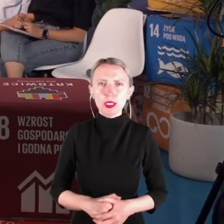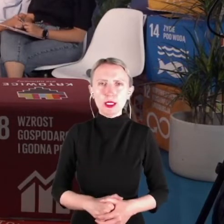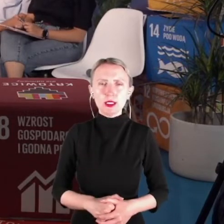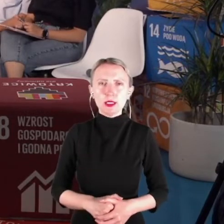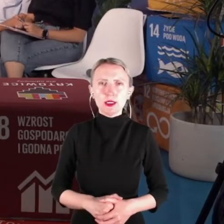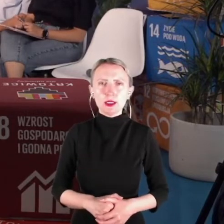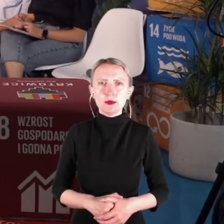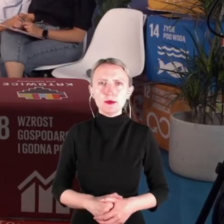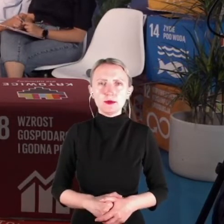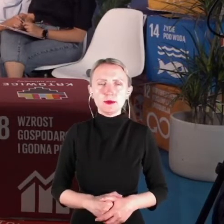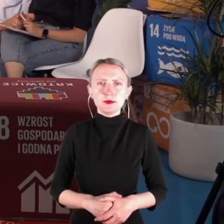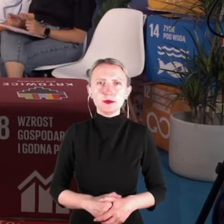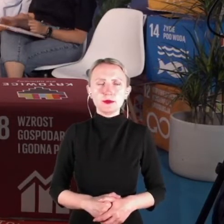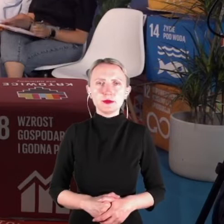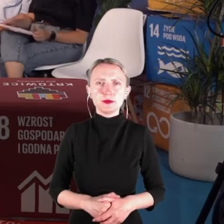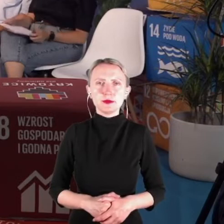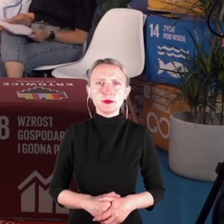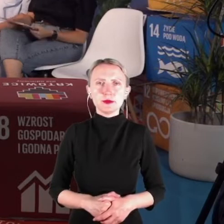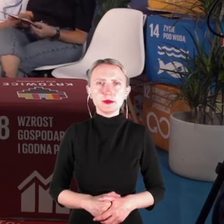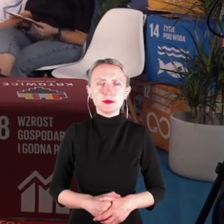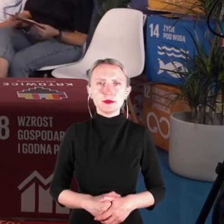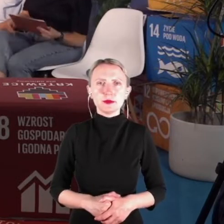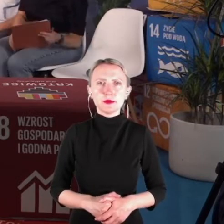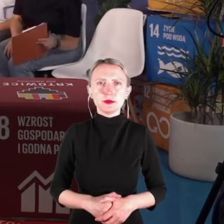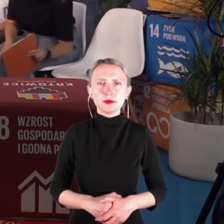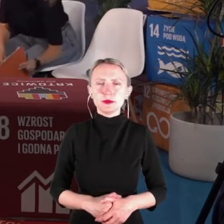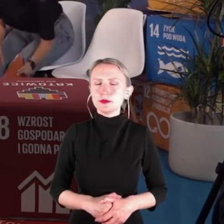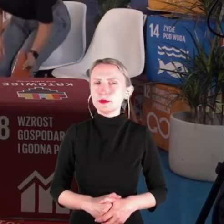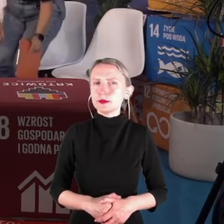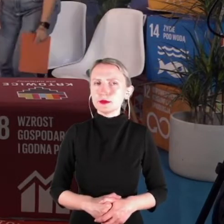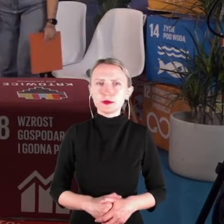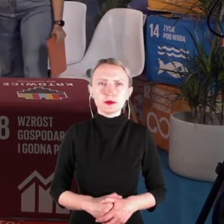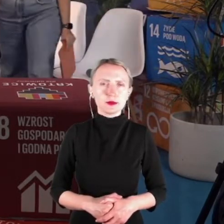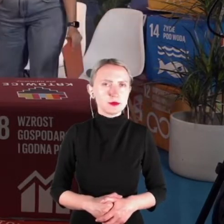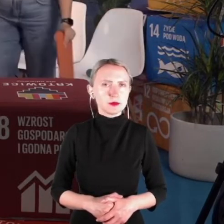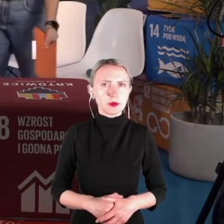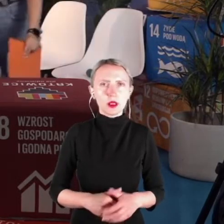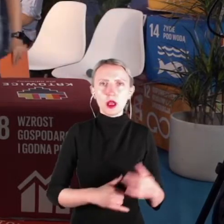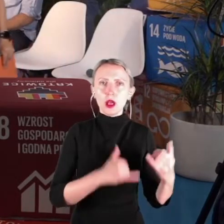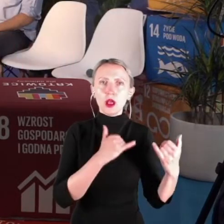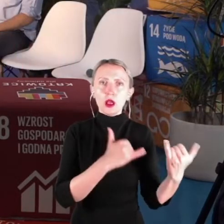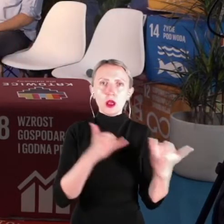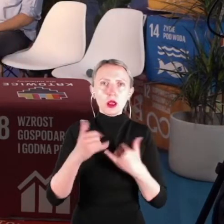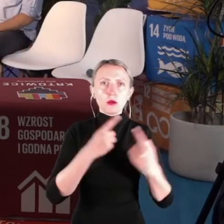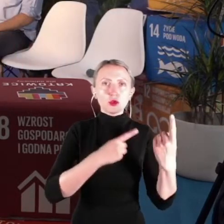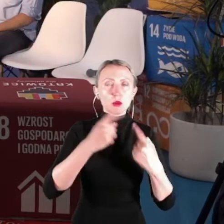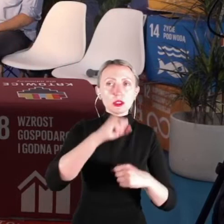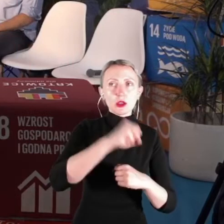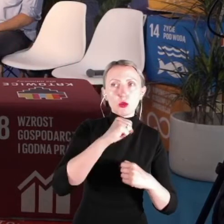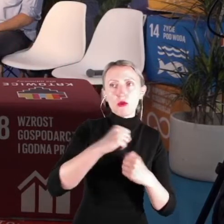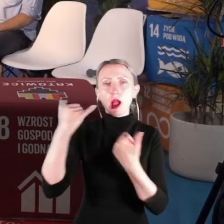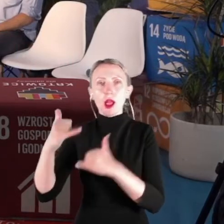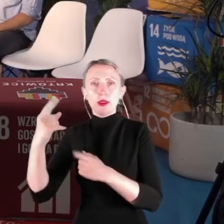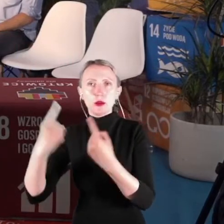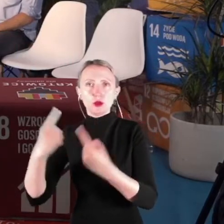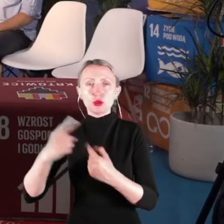different from other types of industry, is that first, it costs really a lot of money to stop and to dismantle the